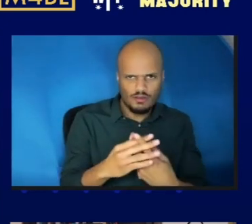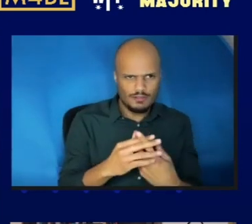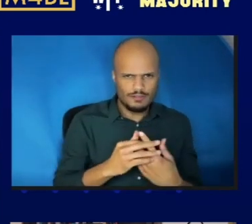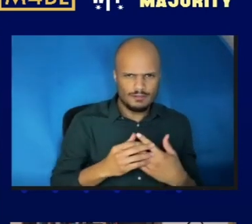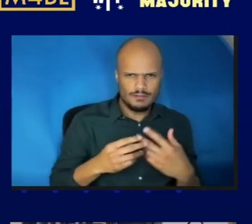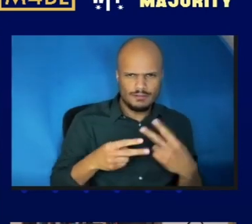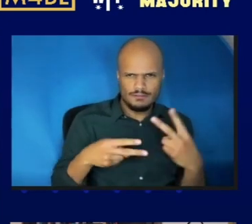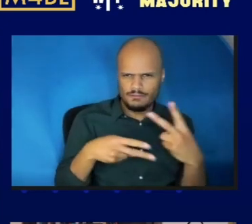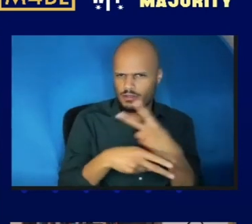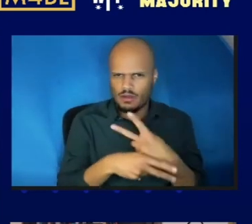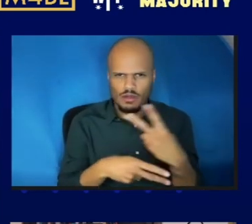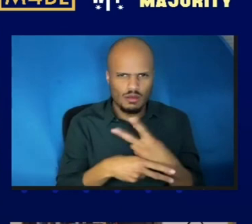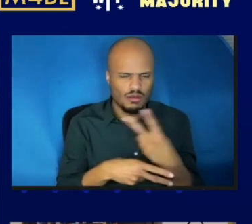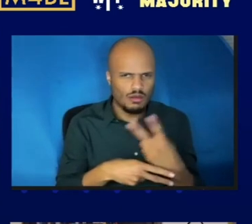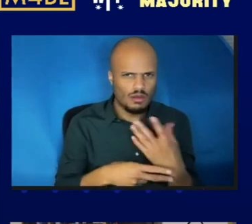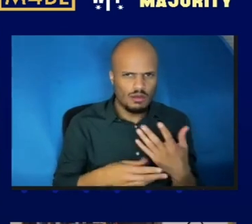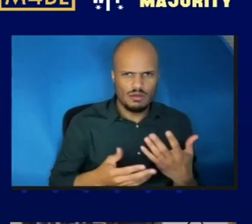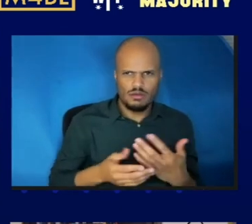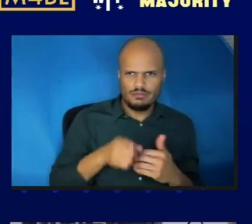where this